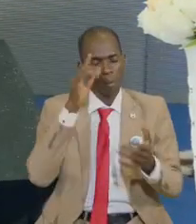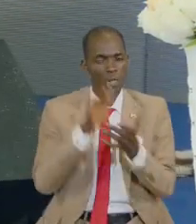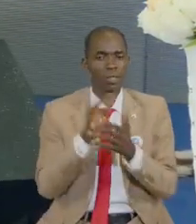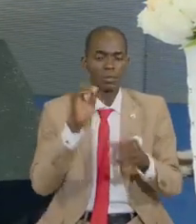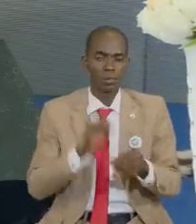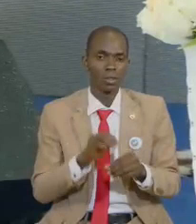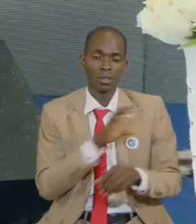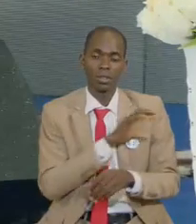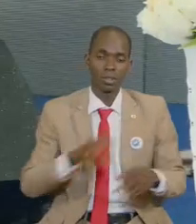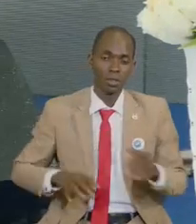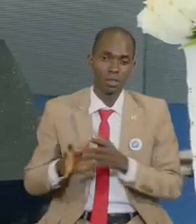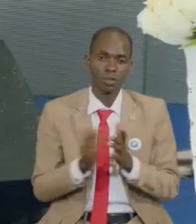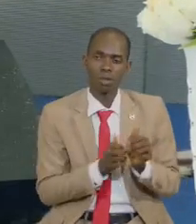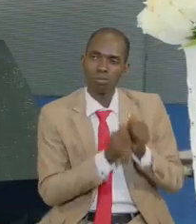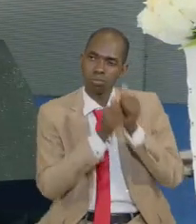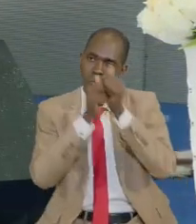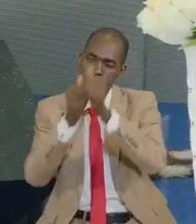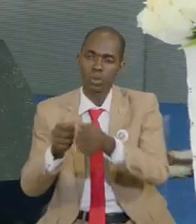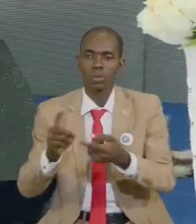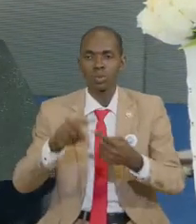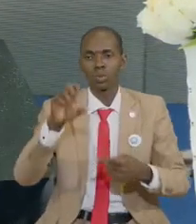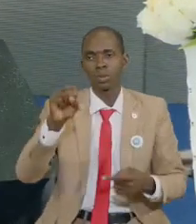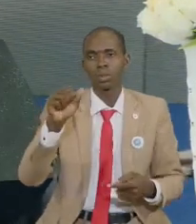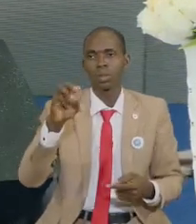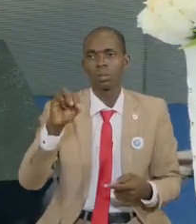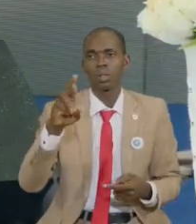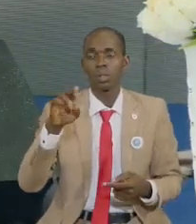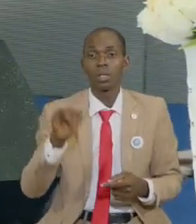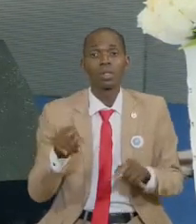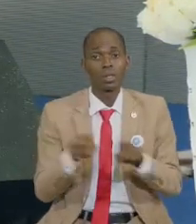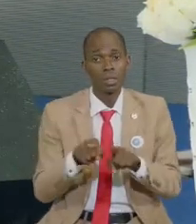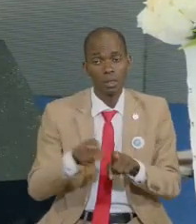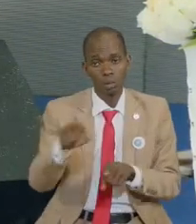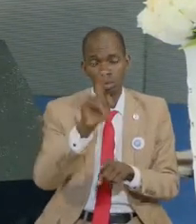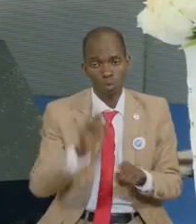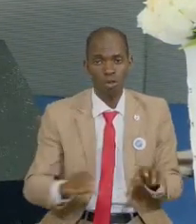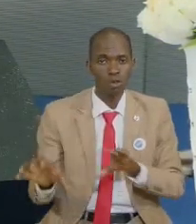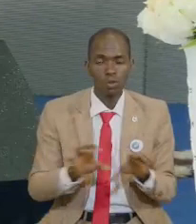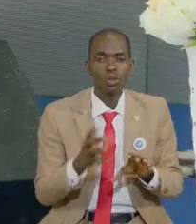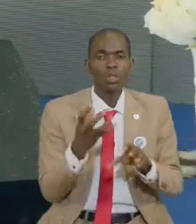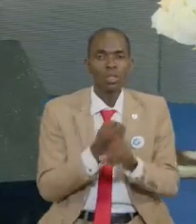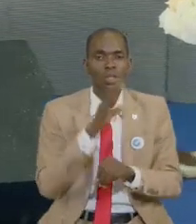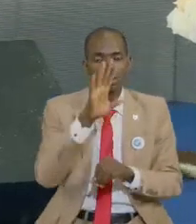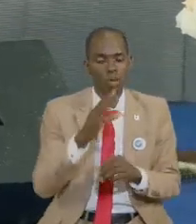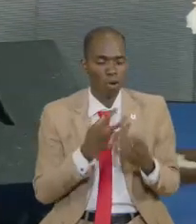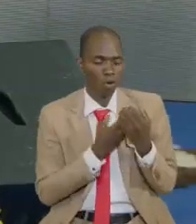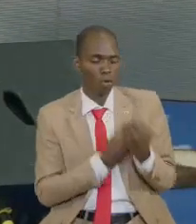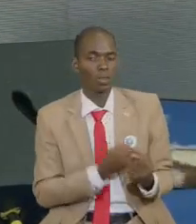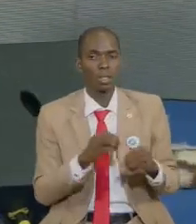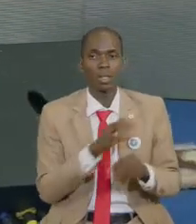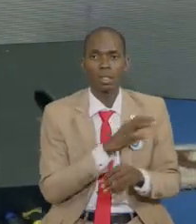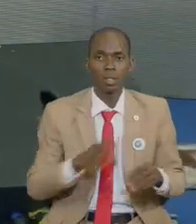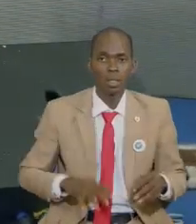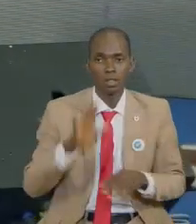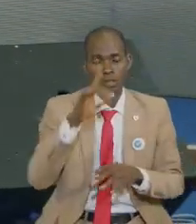Everywhere you go, you take your commitment to Christ, you take your confidence in Christ, and you take